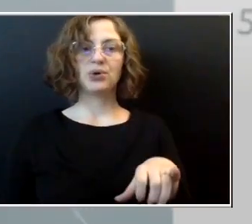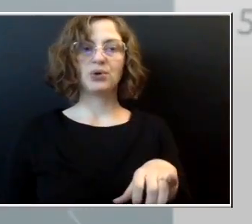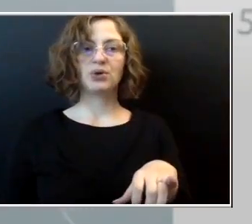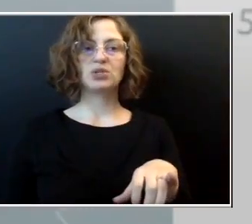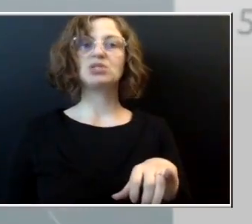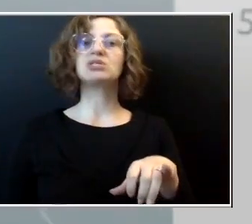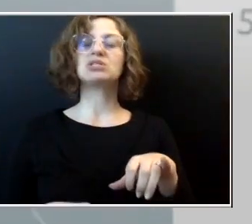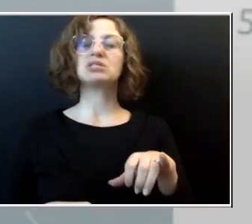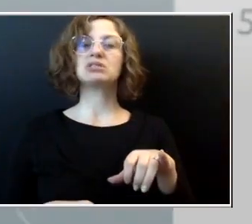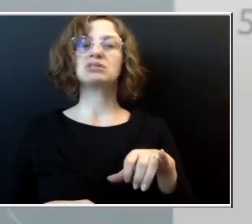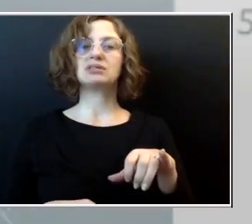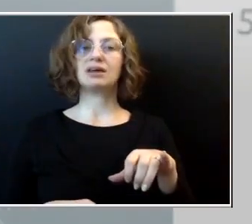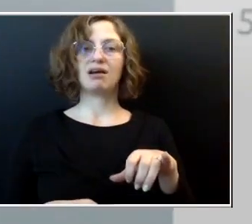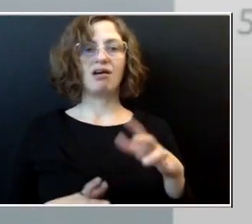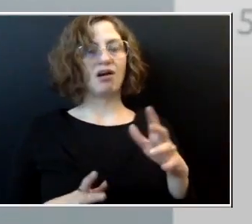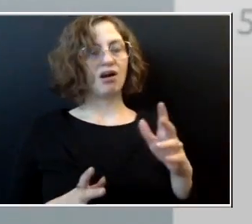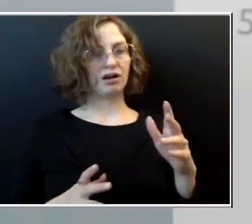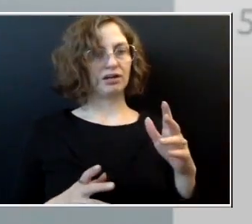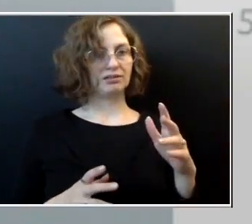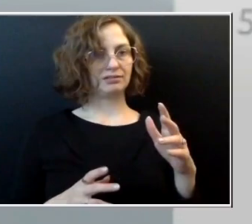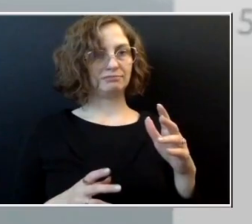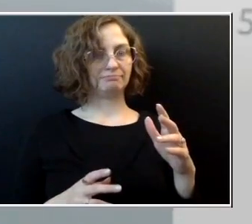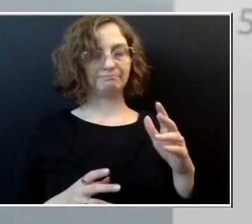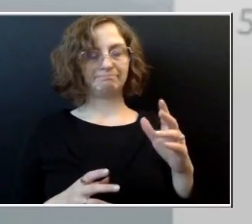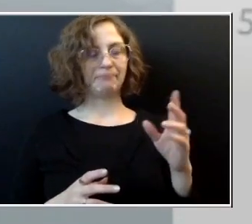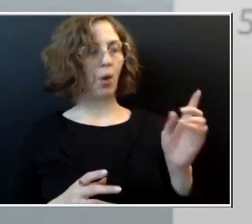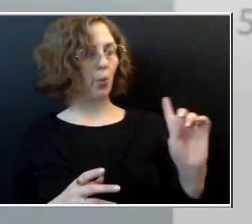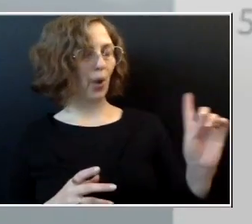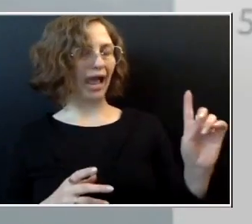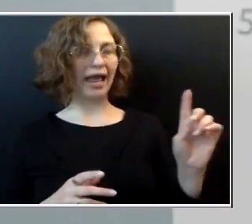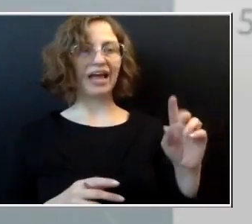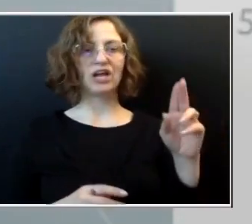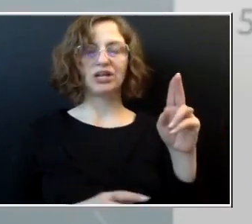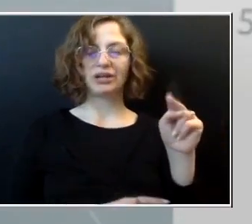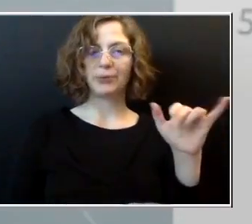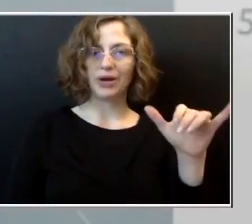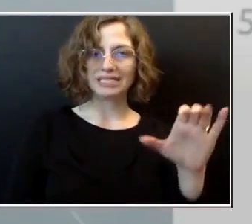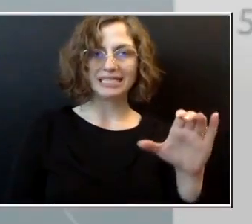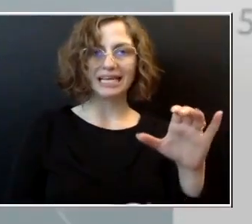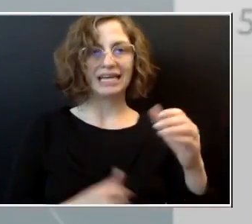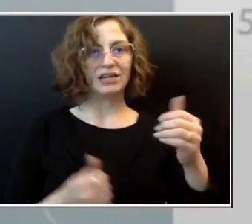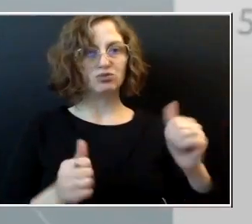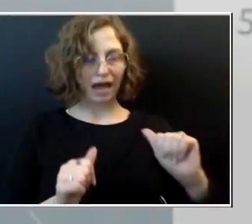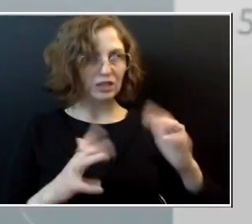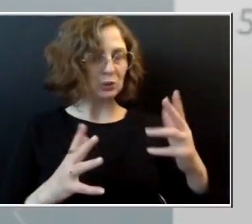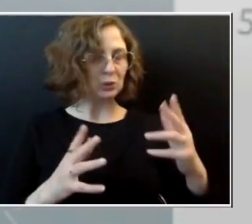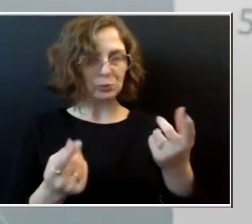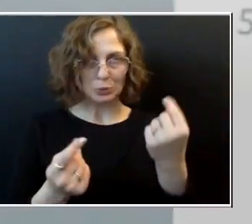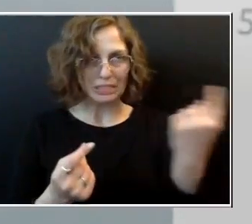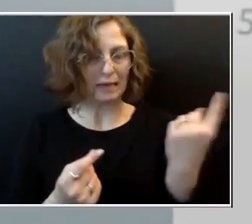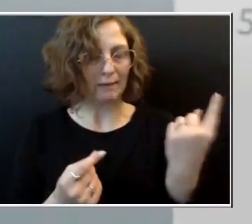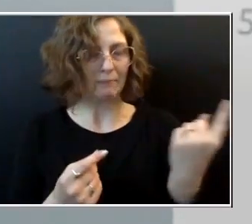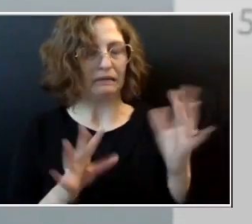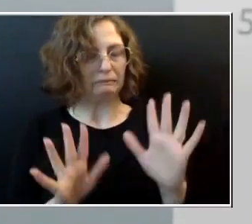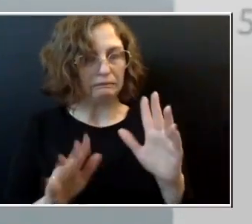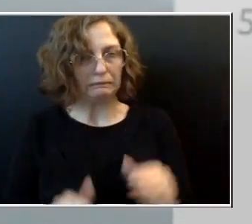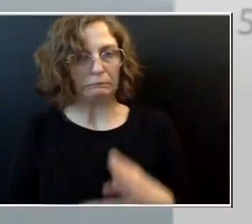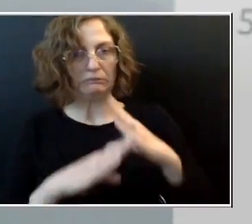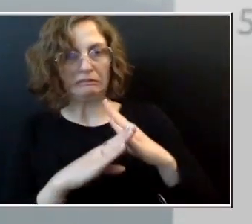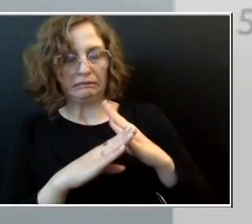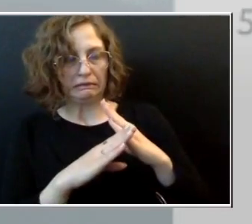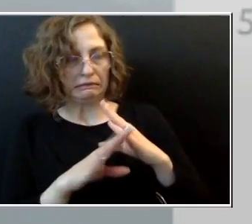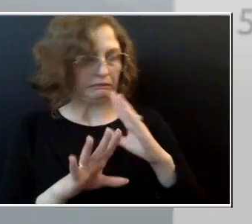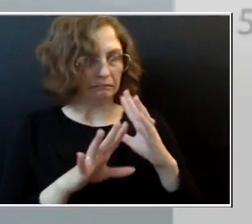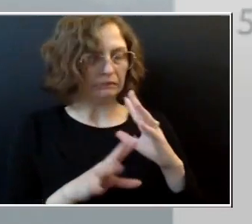see, the box starts before the curve rises. So the curve was flattened, although it looks terrible in New York. You can see there